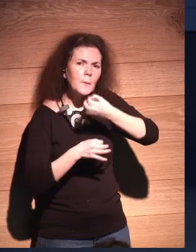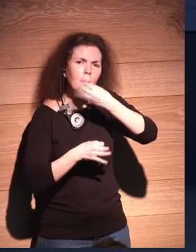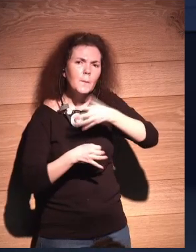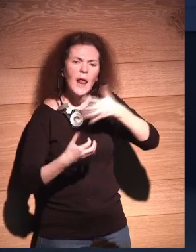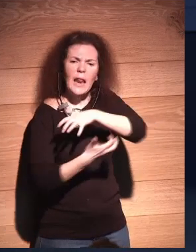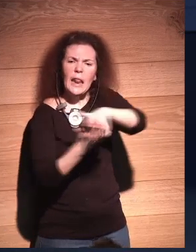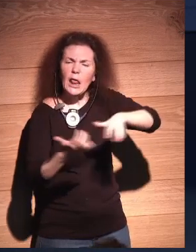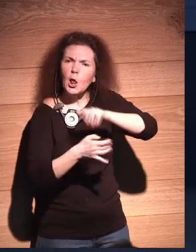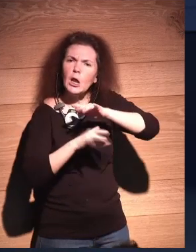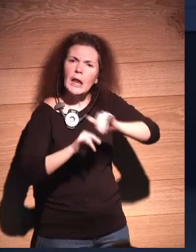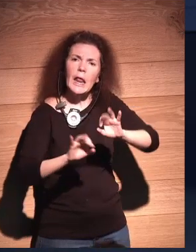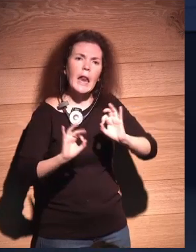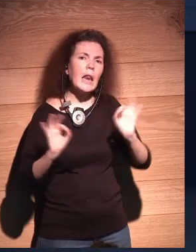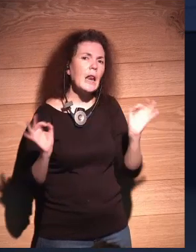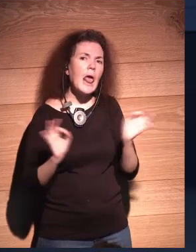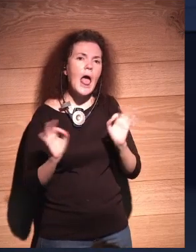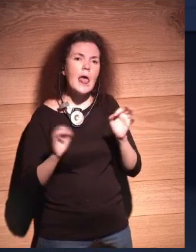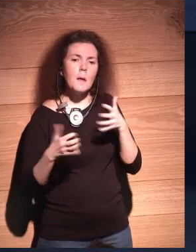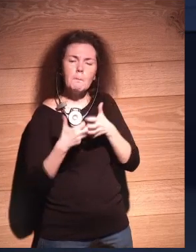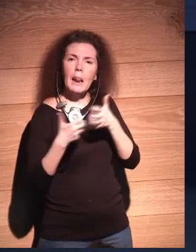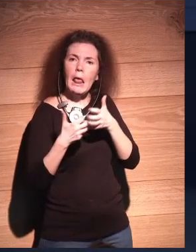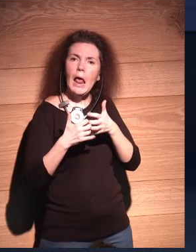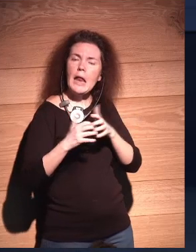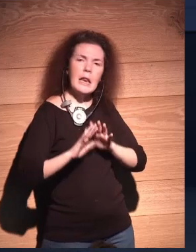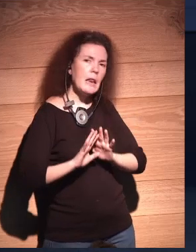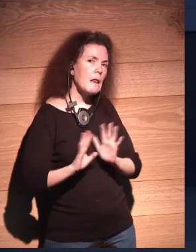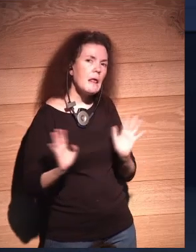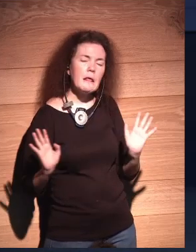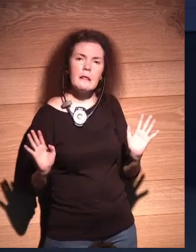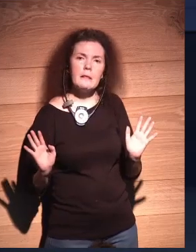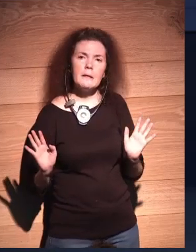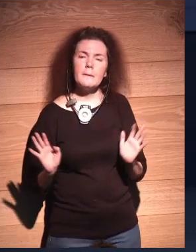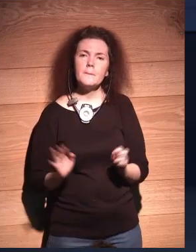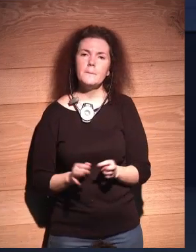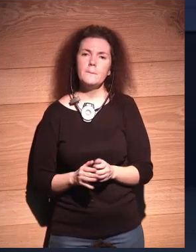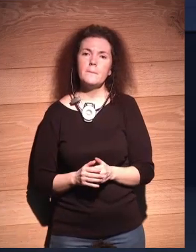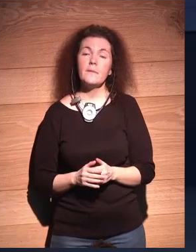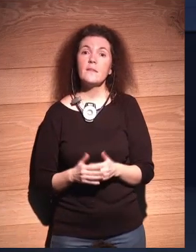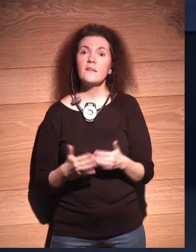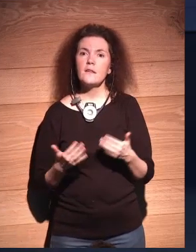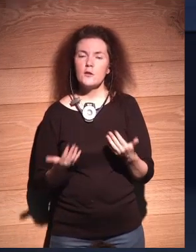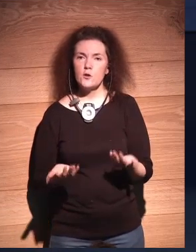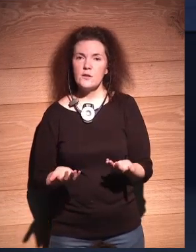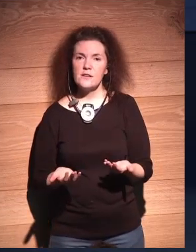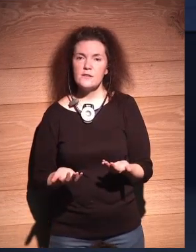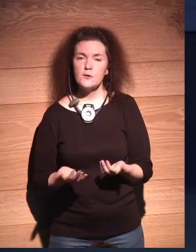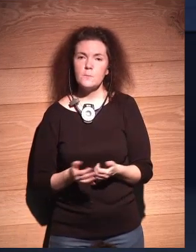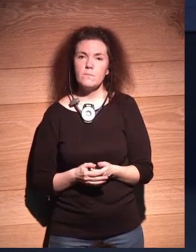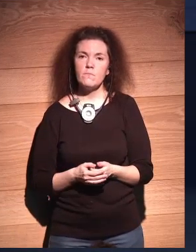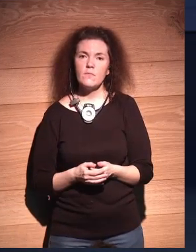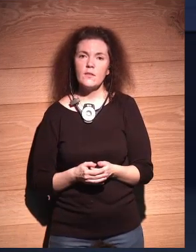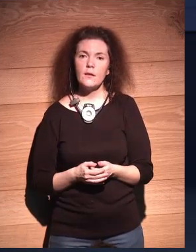all like, and I said, okay, let's make some noise. So little dogs start yapping,